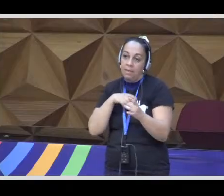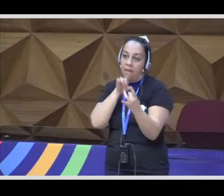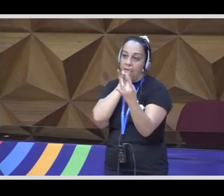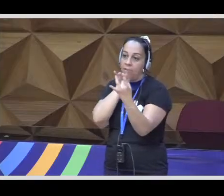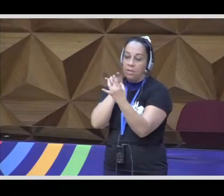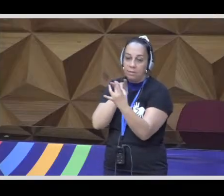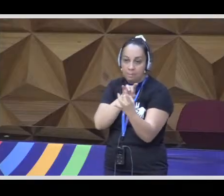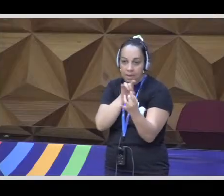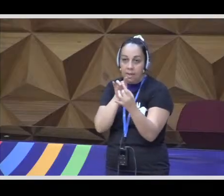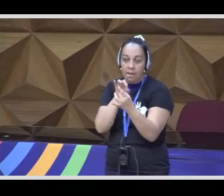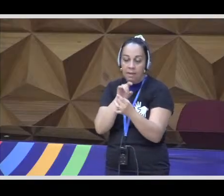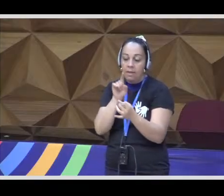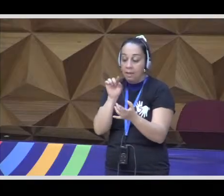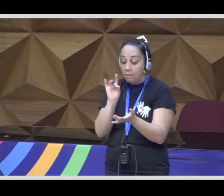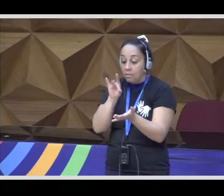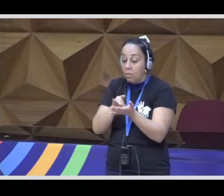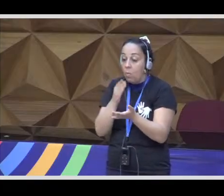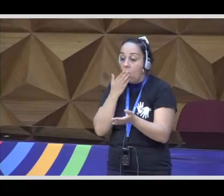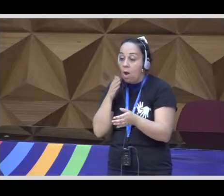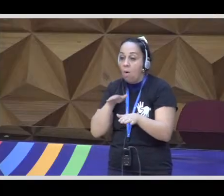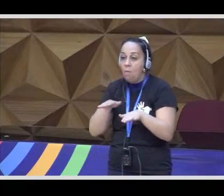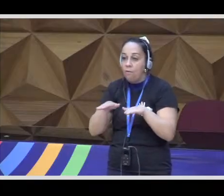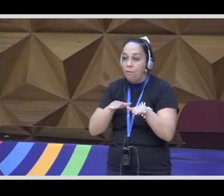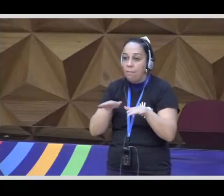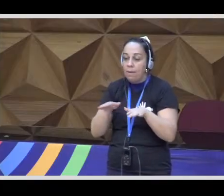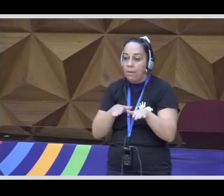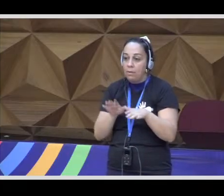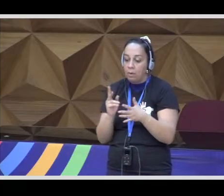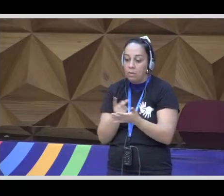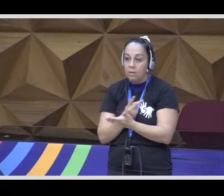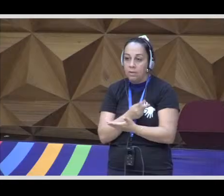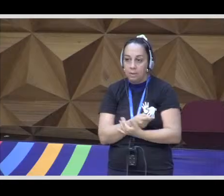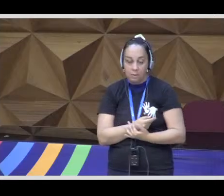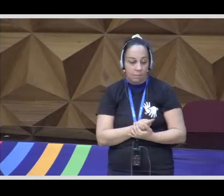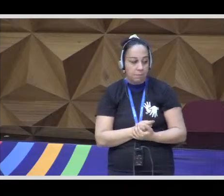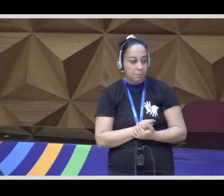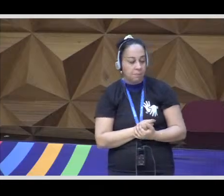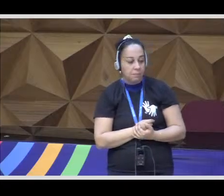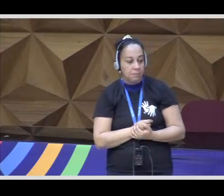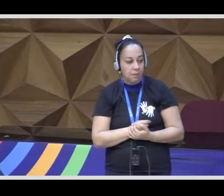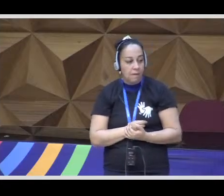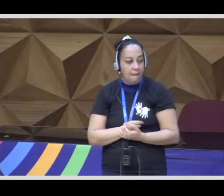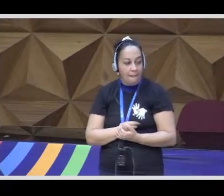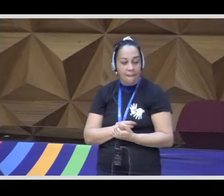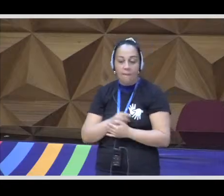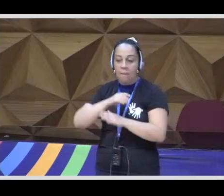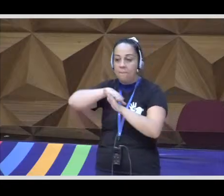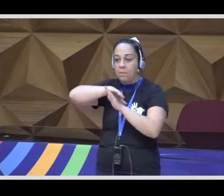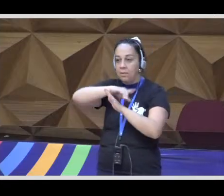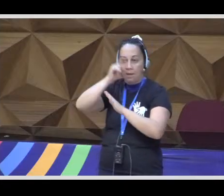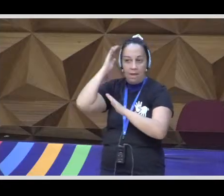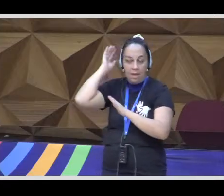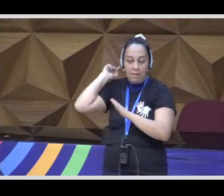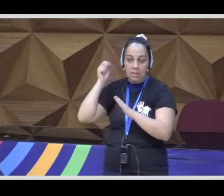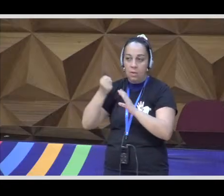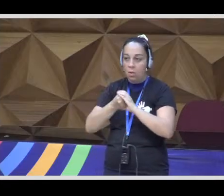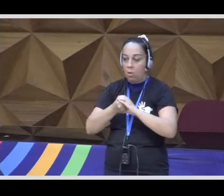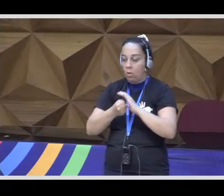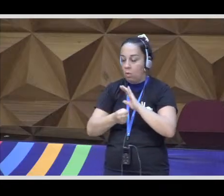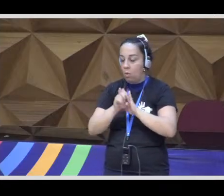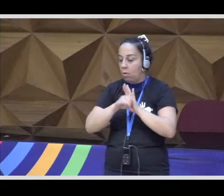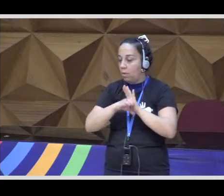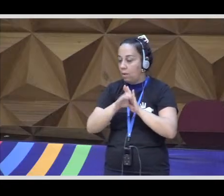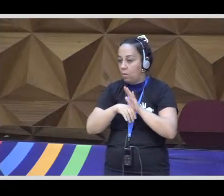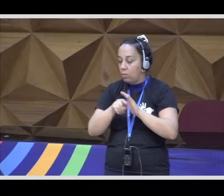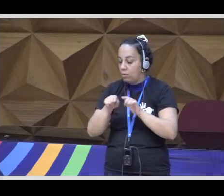So the idea is they're behind the content you're working on so that they don't distract you too much, but there's enough that your eyes can see there